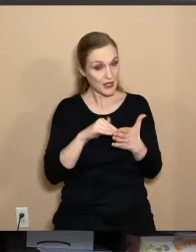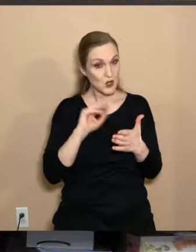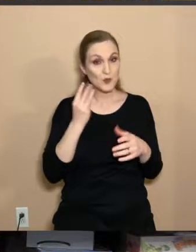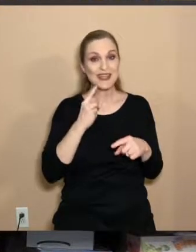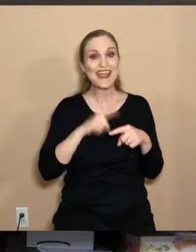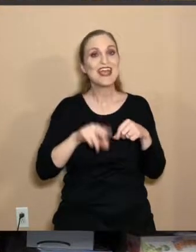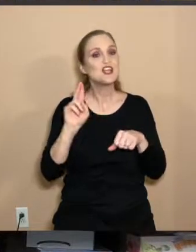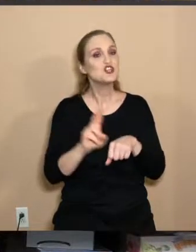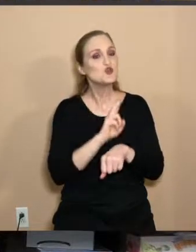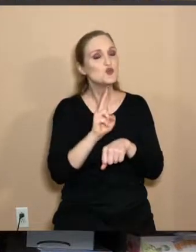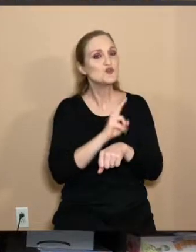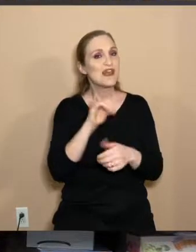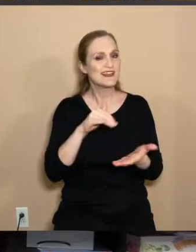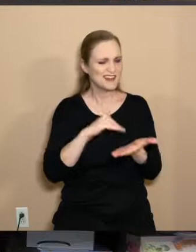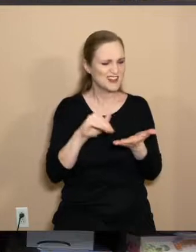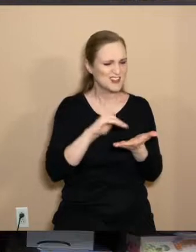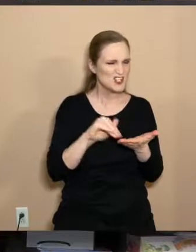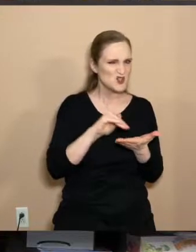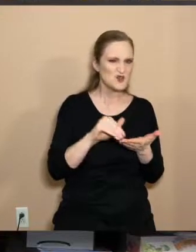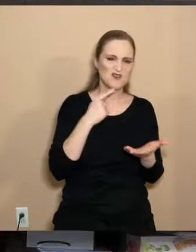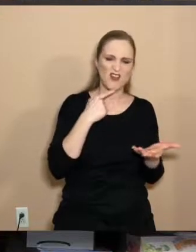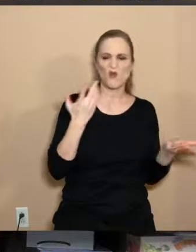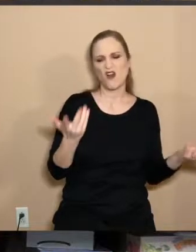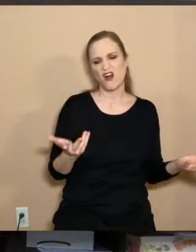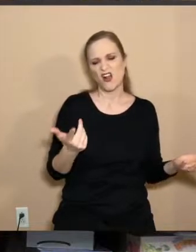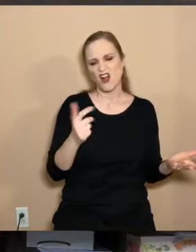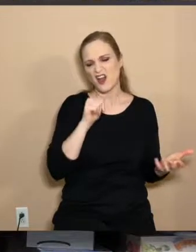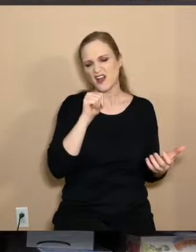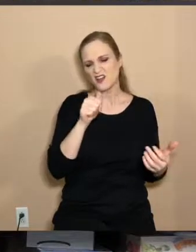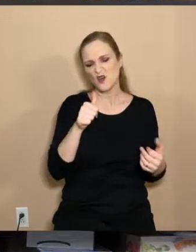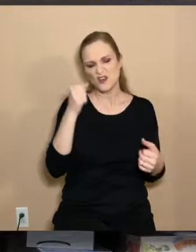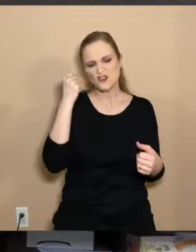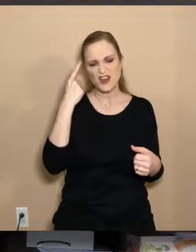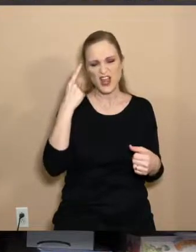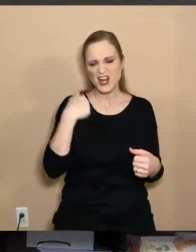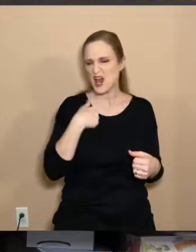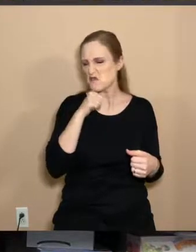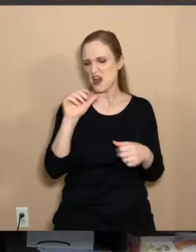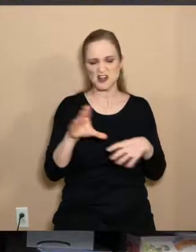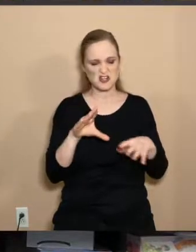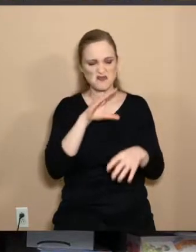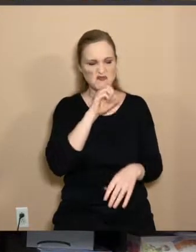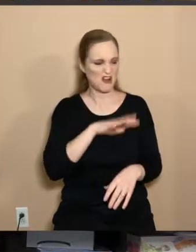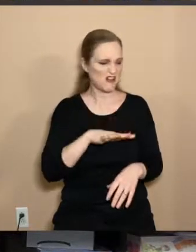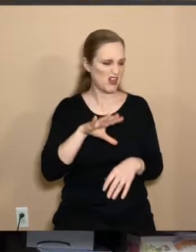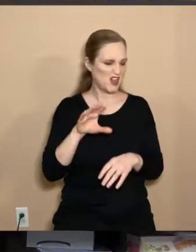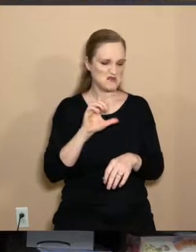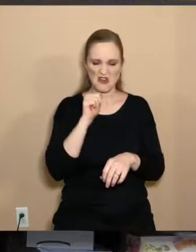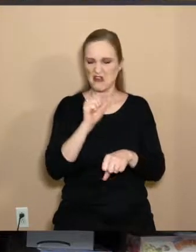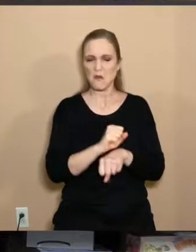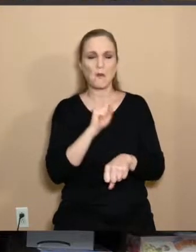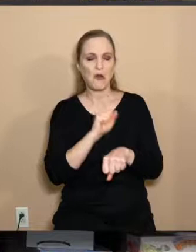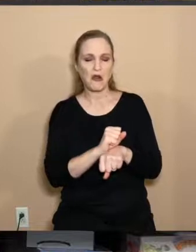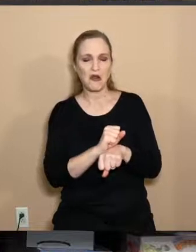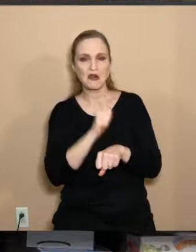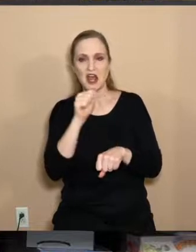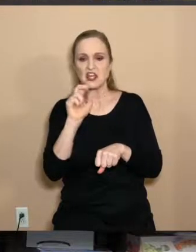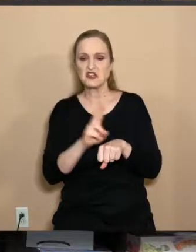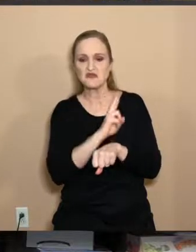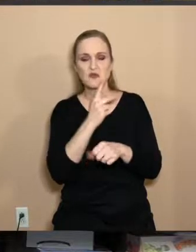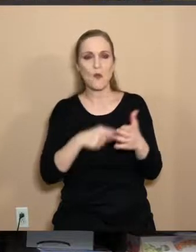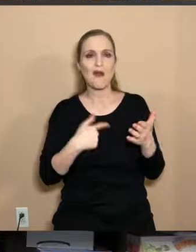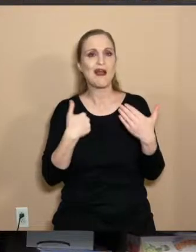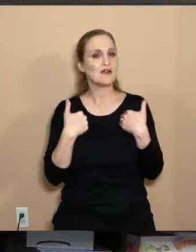cannot use that as an excuse to say, well, because I don't understand what God's doing, I'm not going to do anything. I'm not going to work. I'm not going to use what I